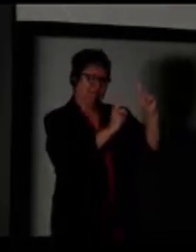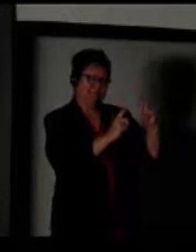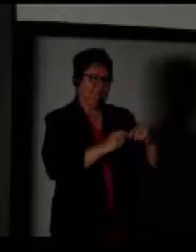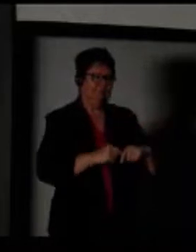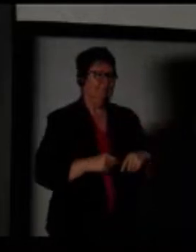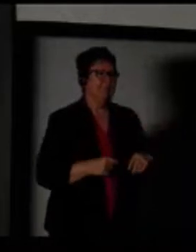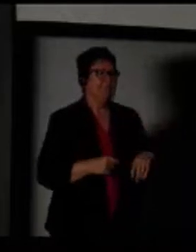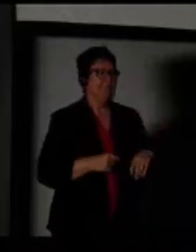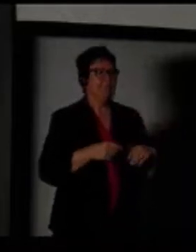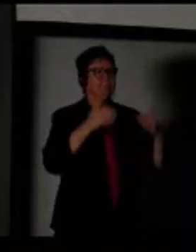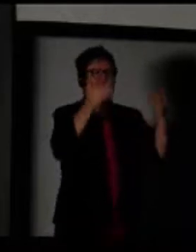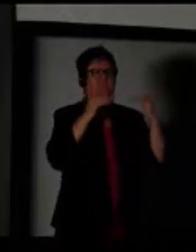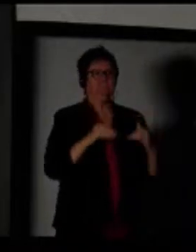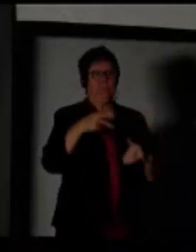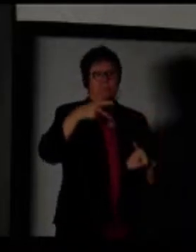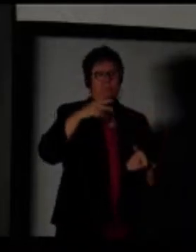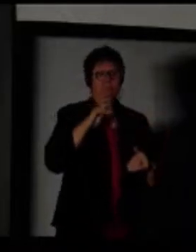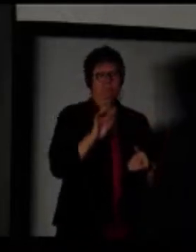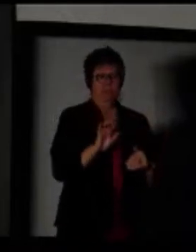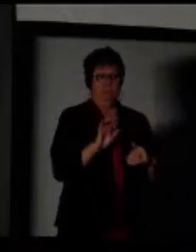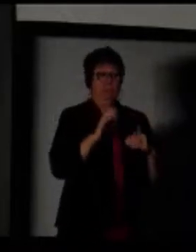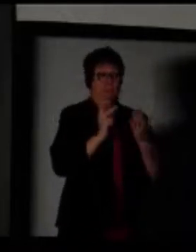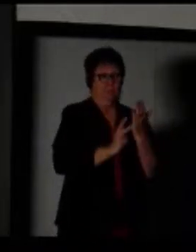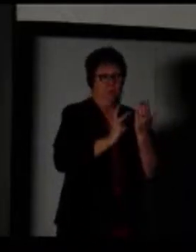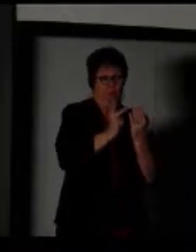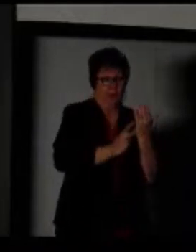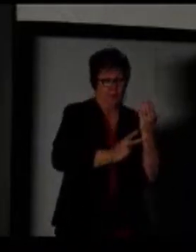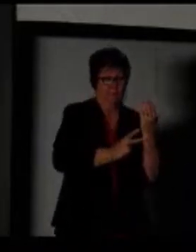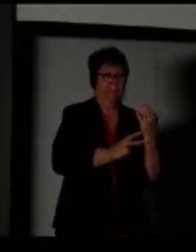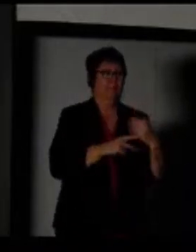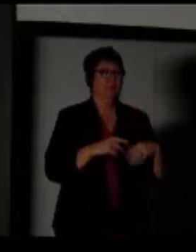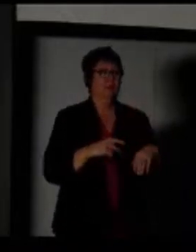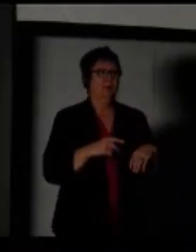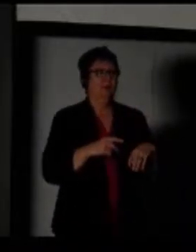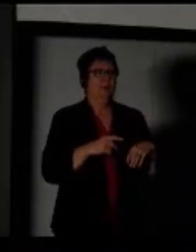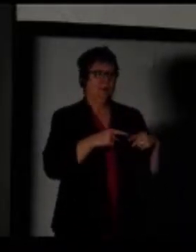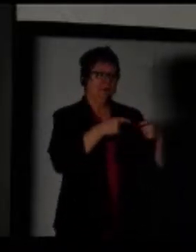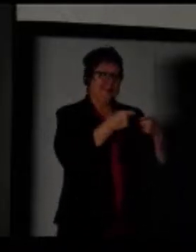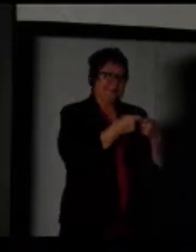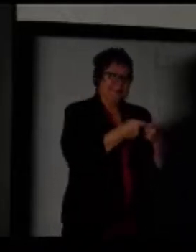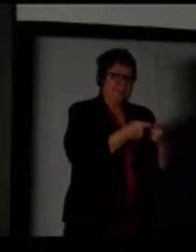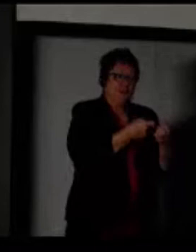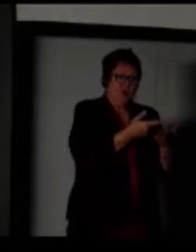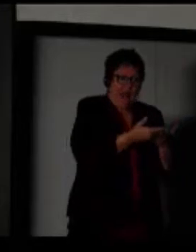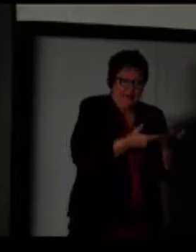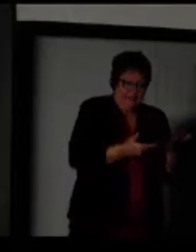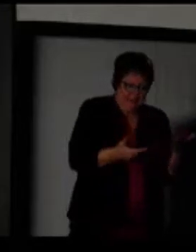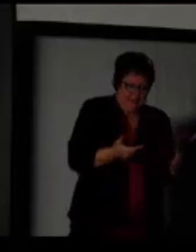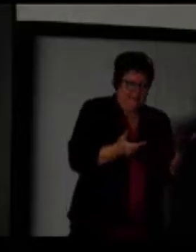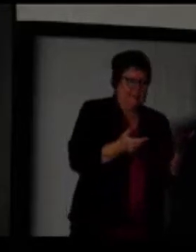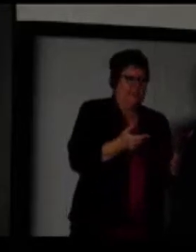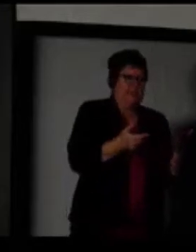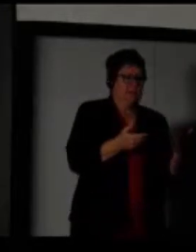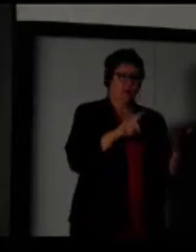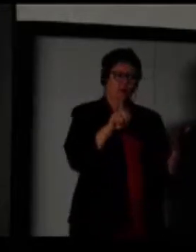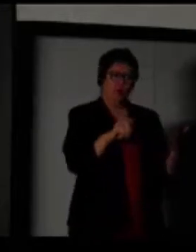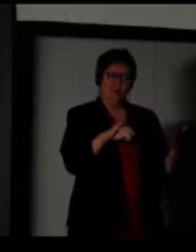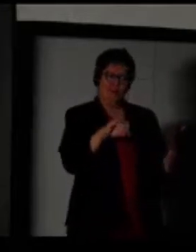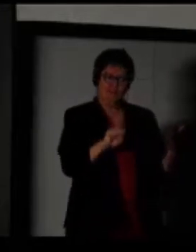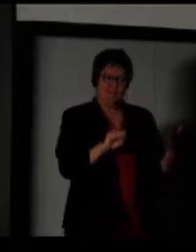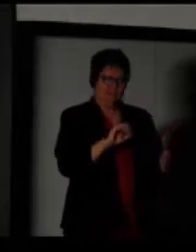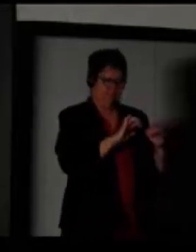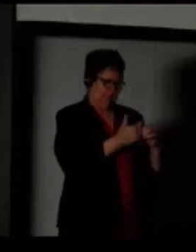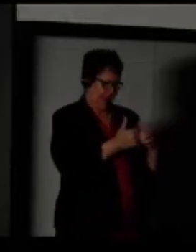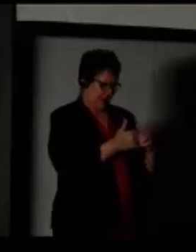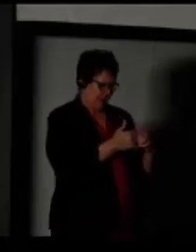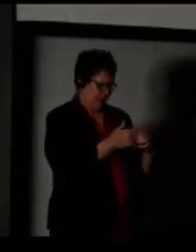And then public programs, again, in terms of the digital assets and what we're doing, the question is how do you take it and then